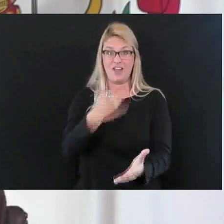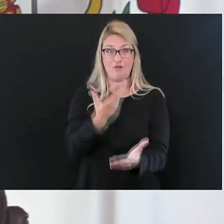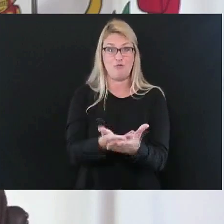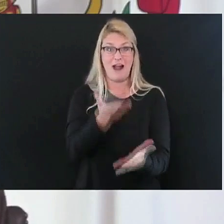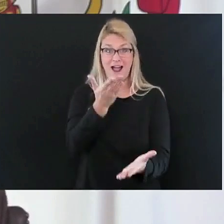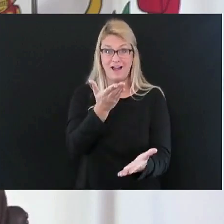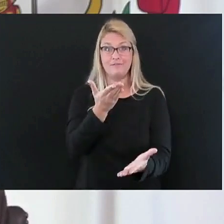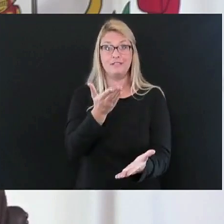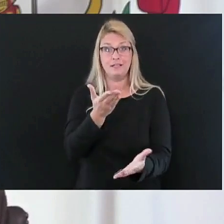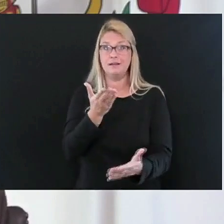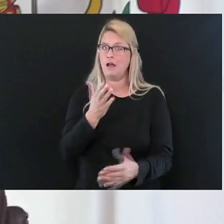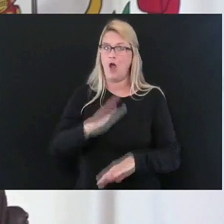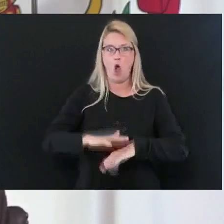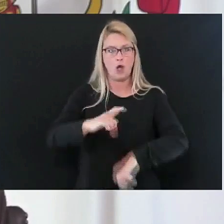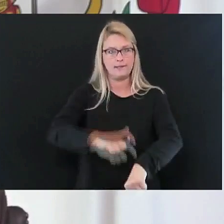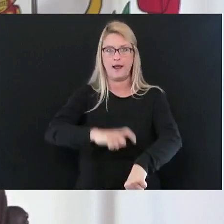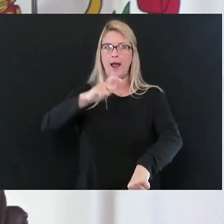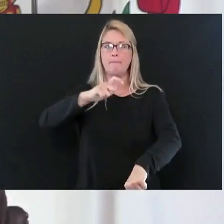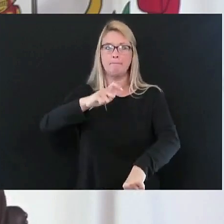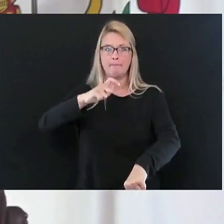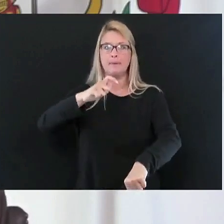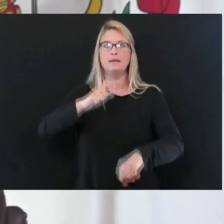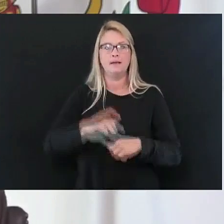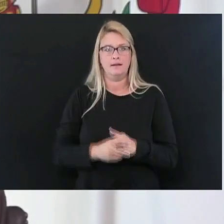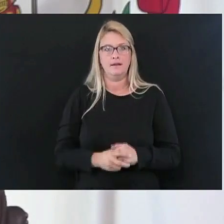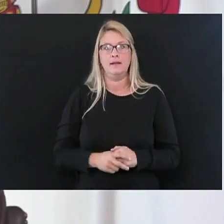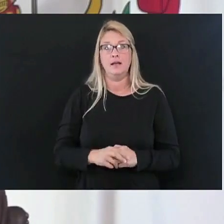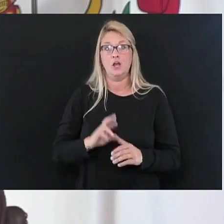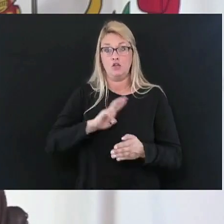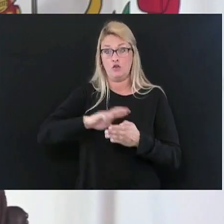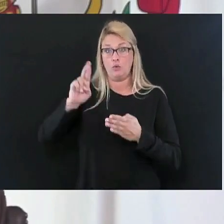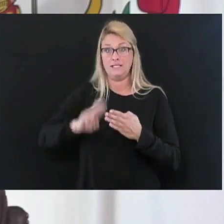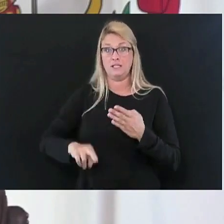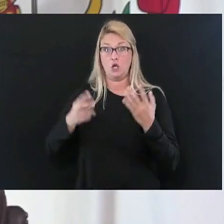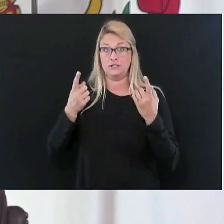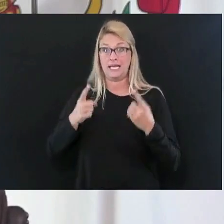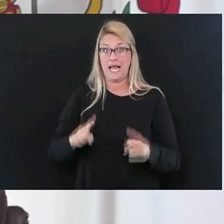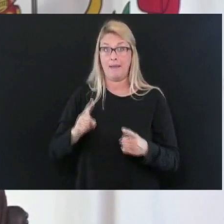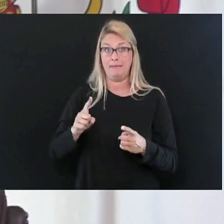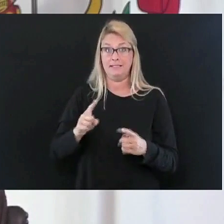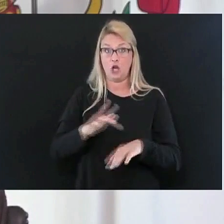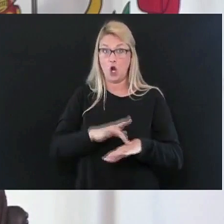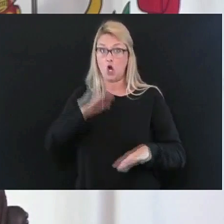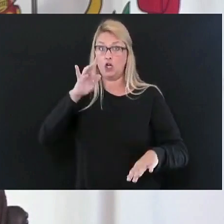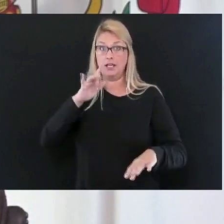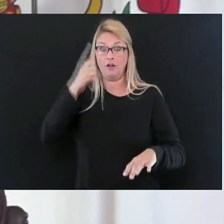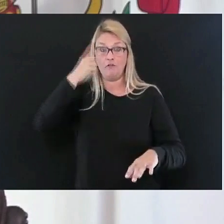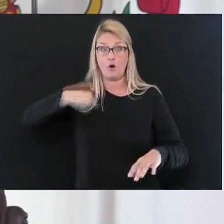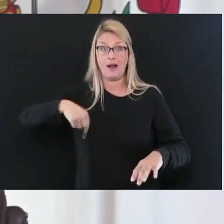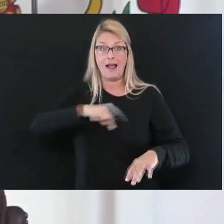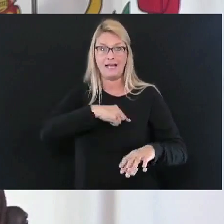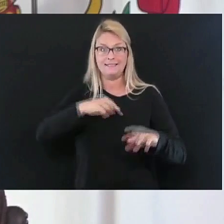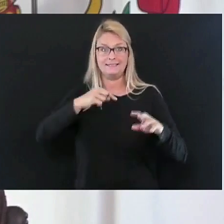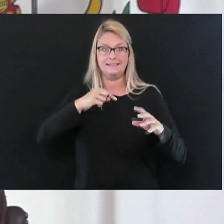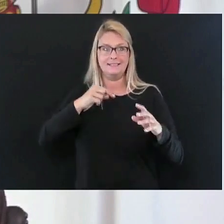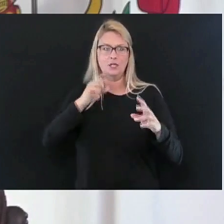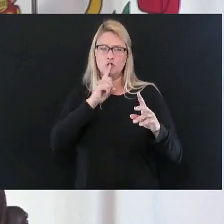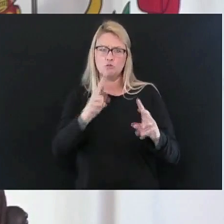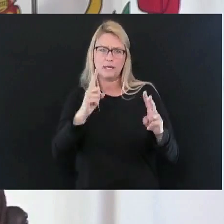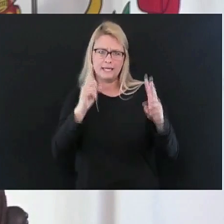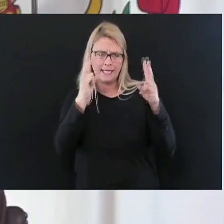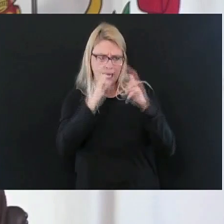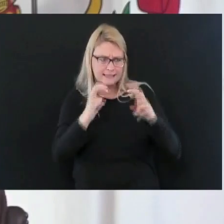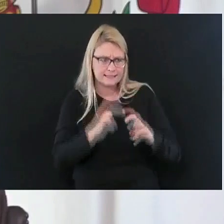been projecting. The results came too early for researchers to assess the safety of the